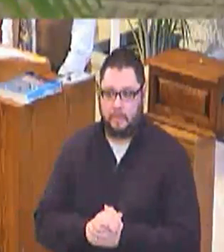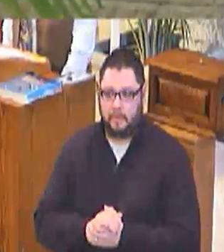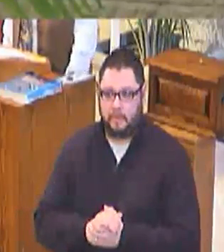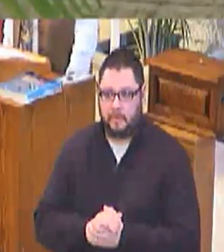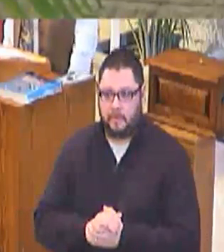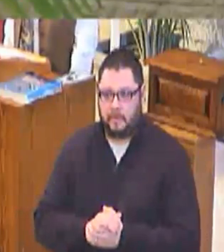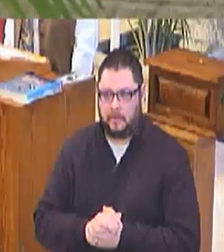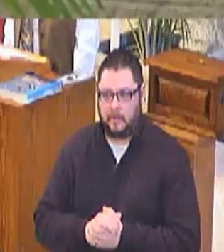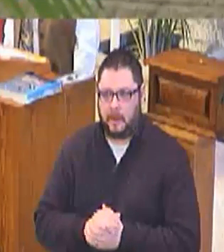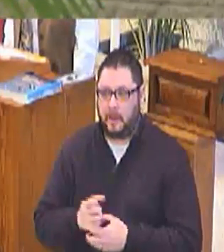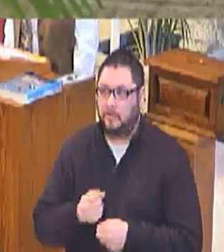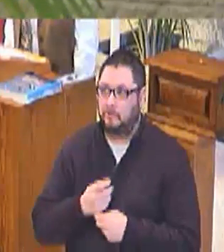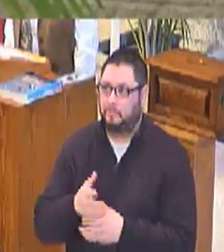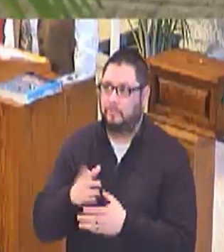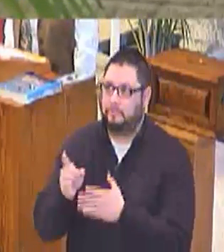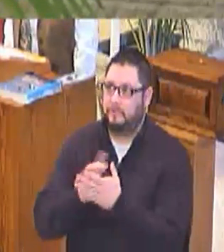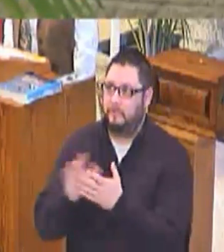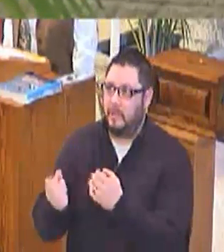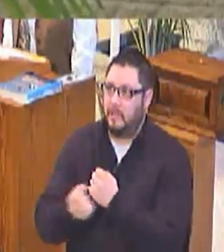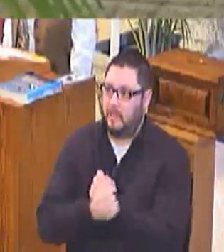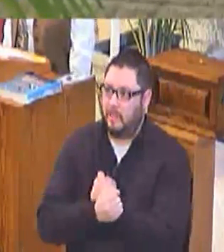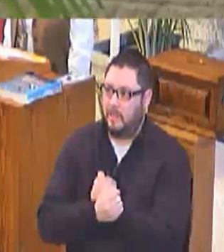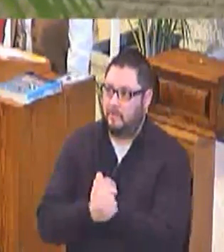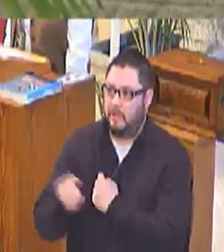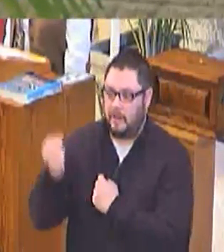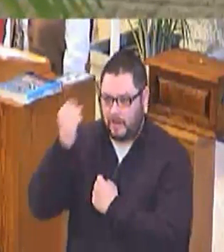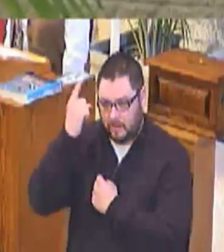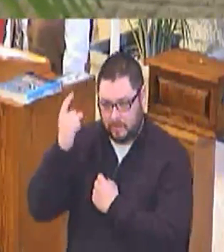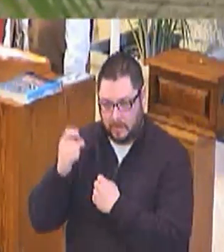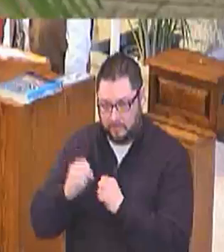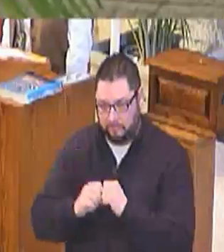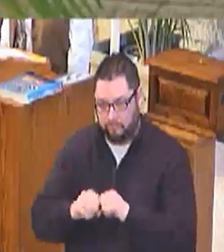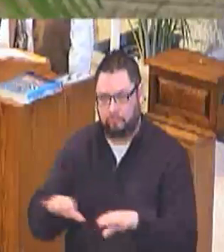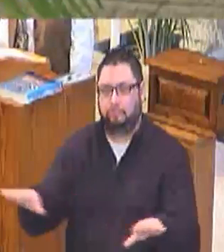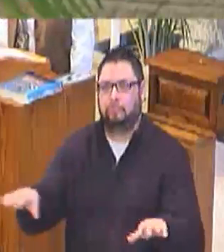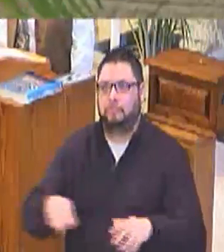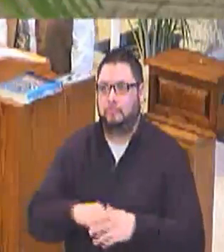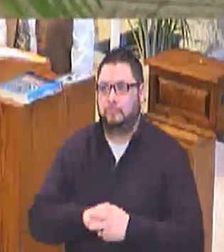I express divine love and understanding to all.